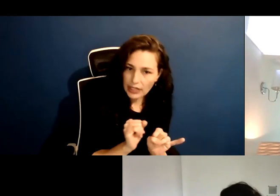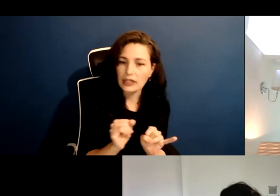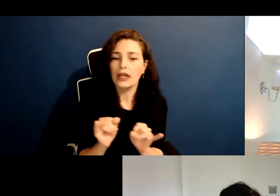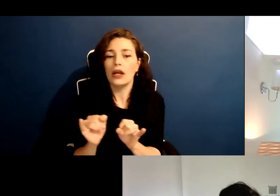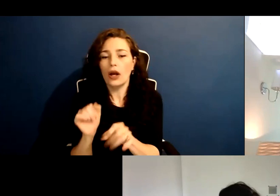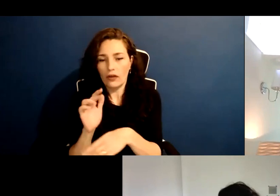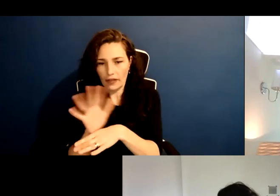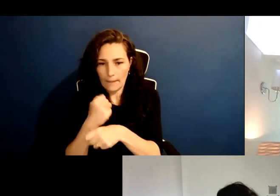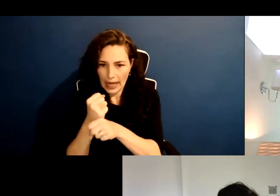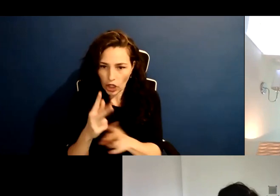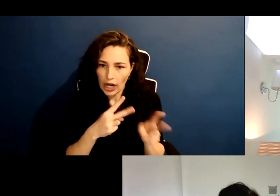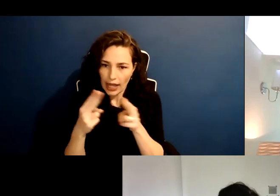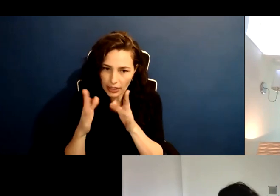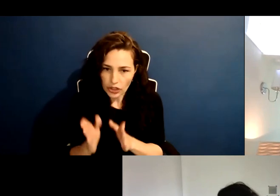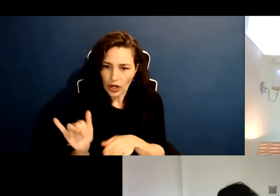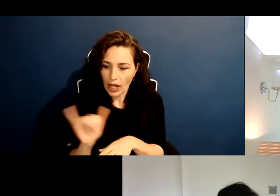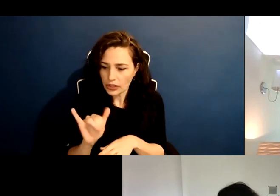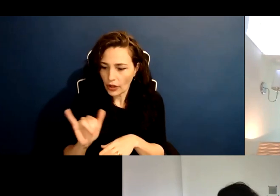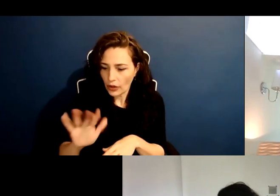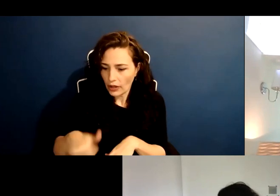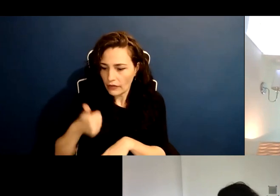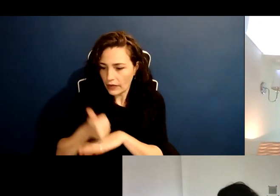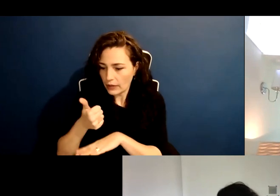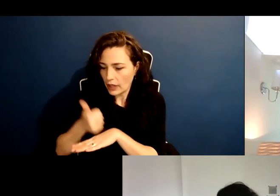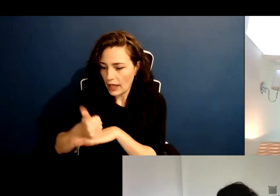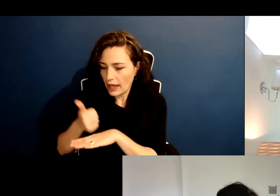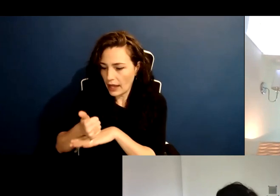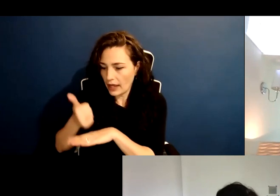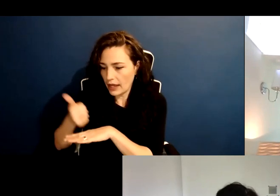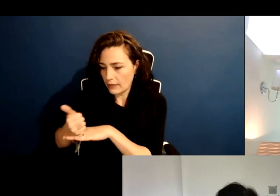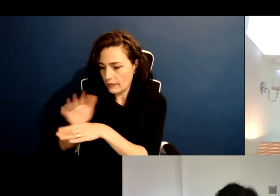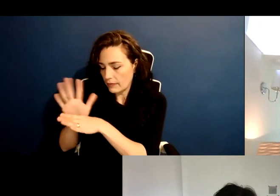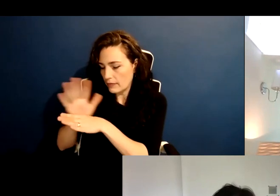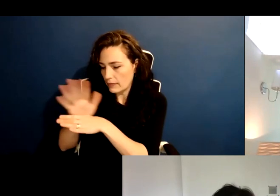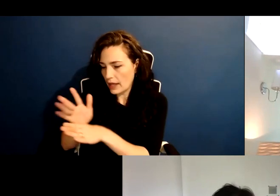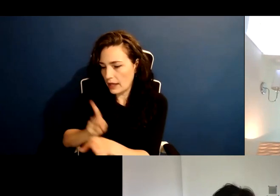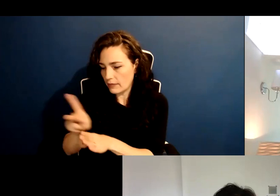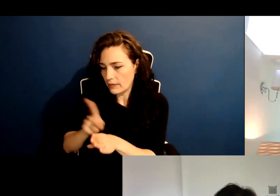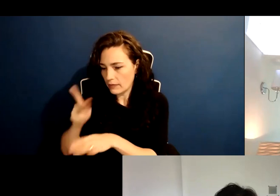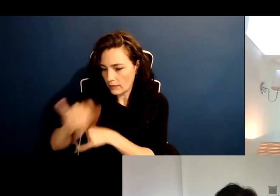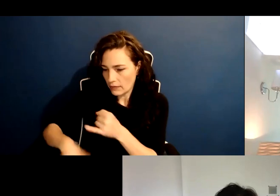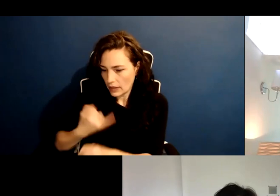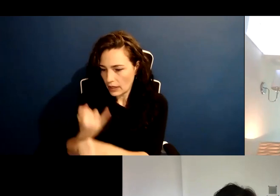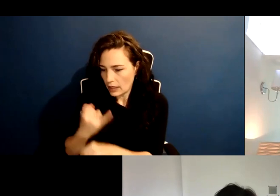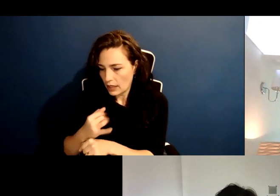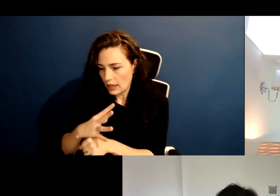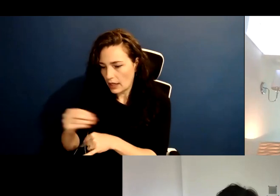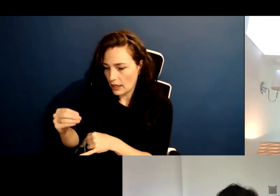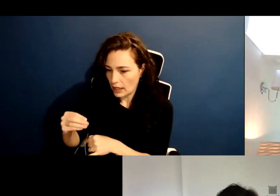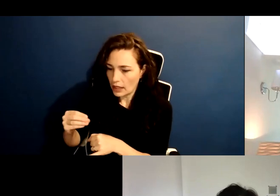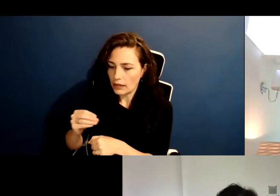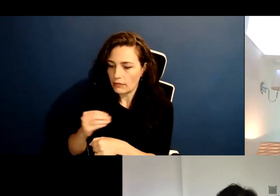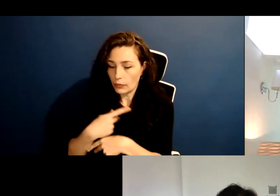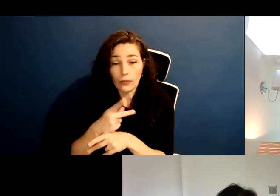founded an international collective of film professionals with an aim of encouraging international co-productions and telling unique